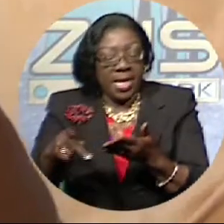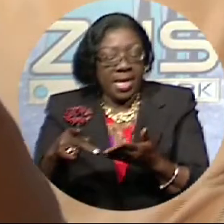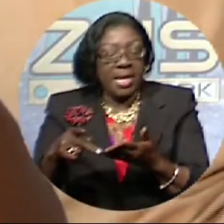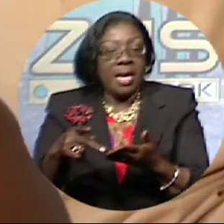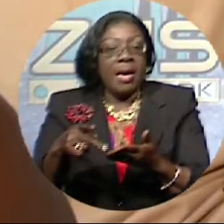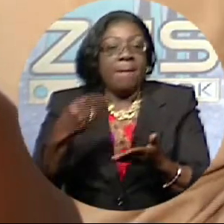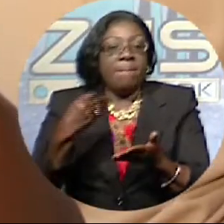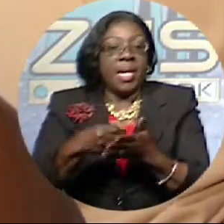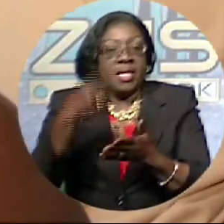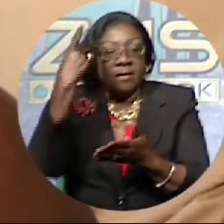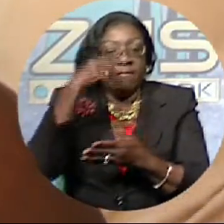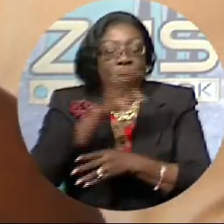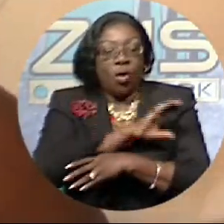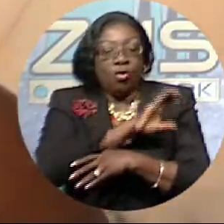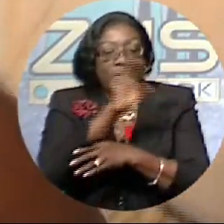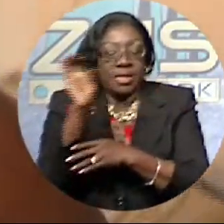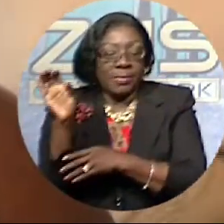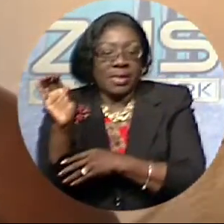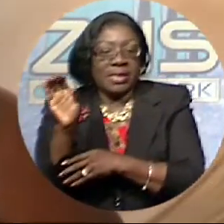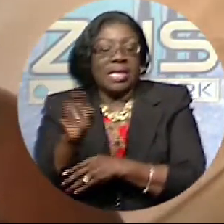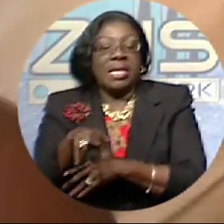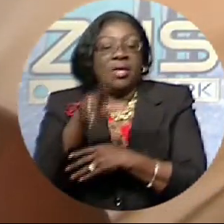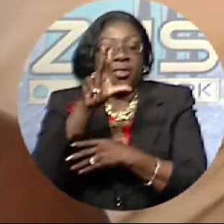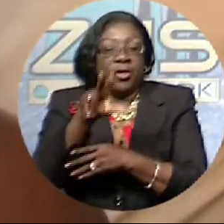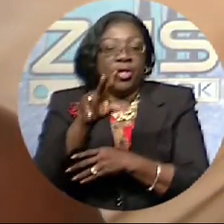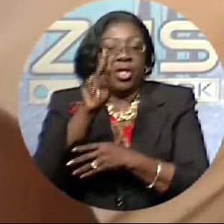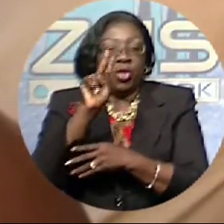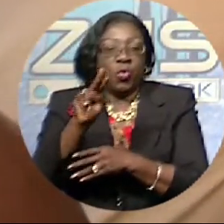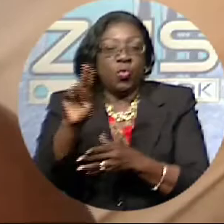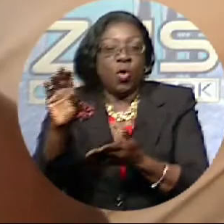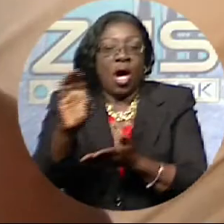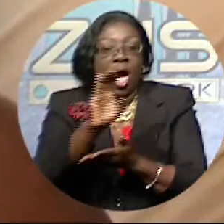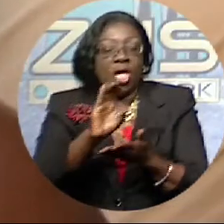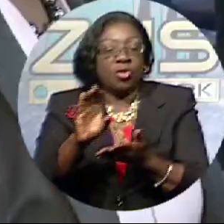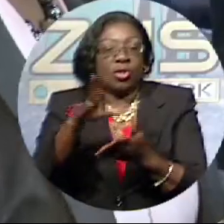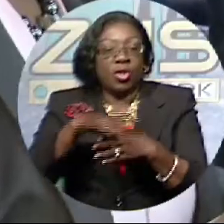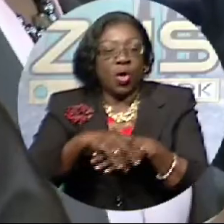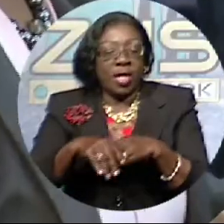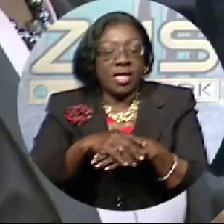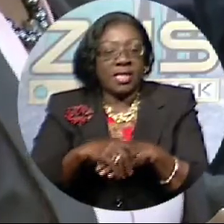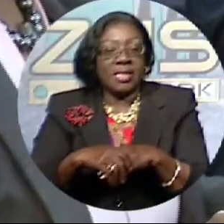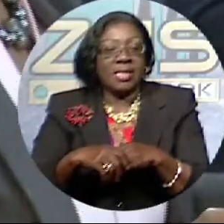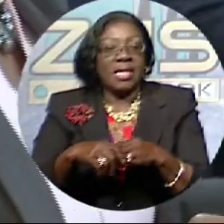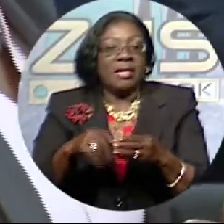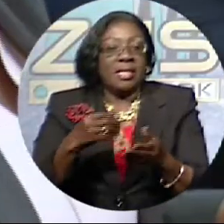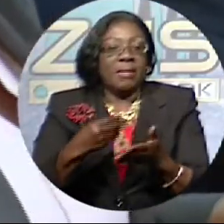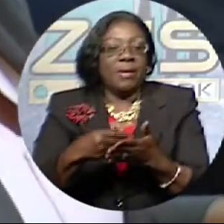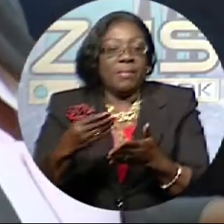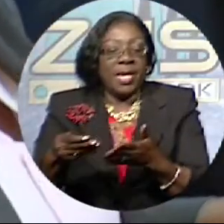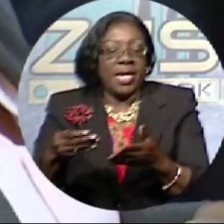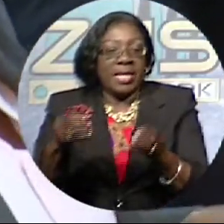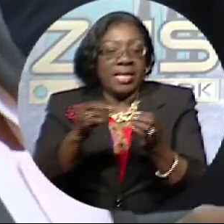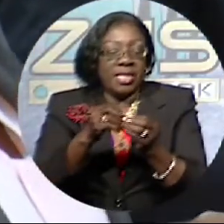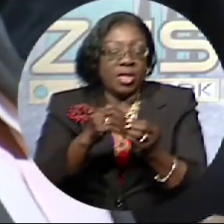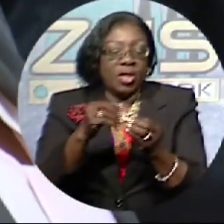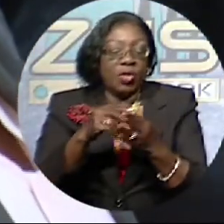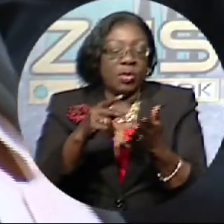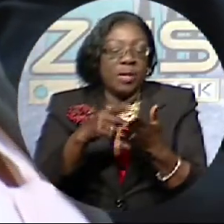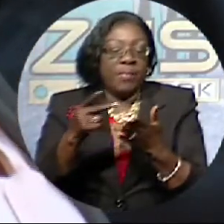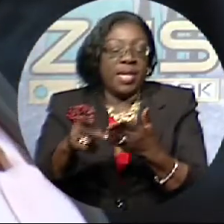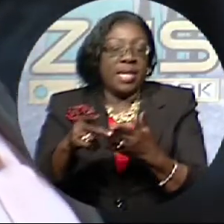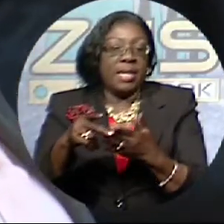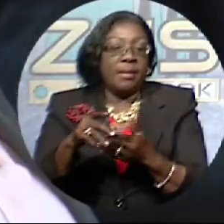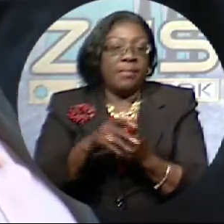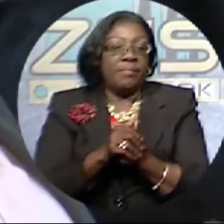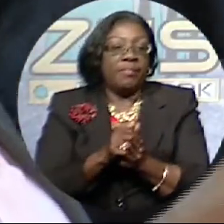sum payment of up to $3,200 as well as Christmas bonuses. Noticeably absent from today's signing was BEC Chairman